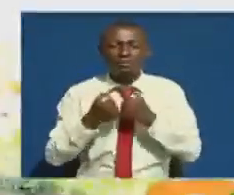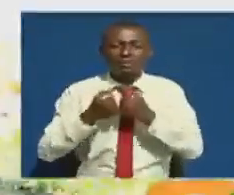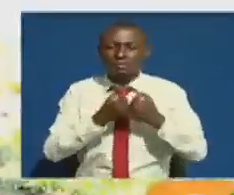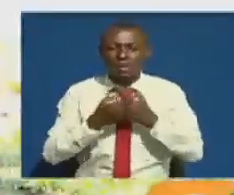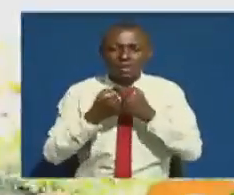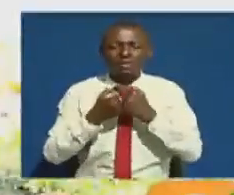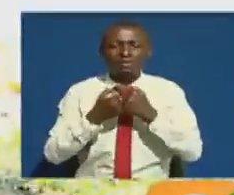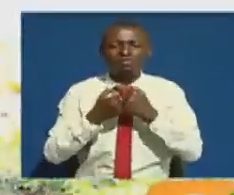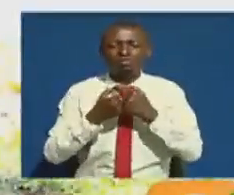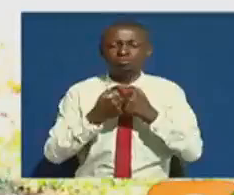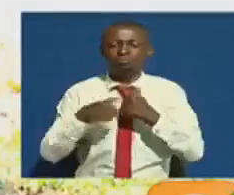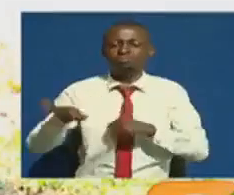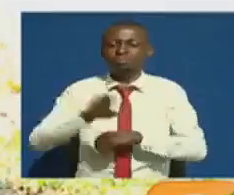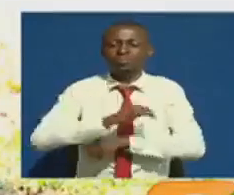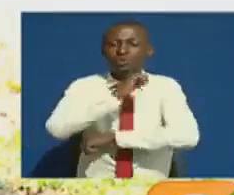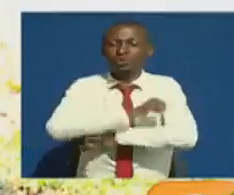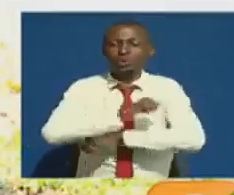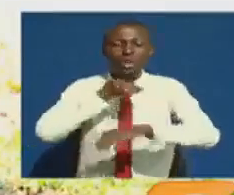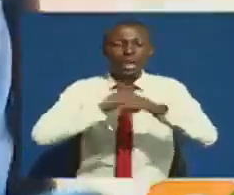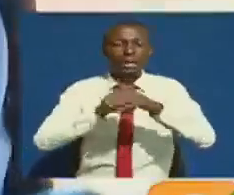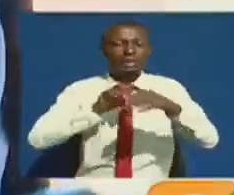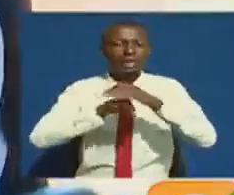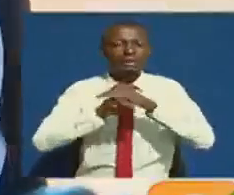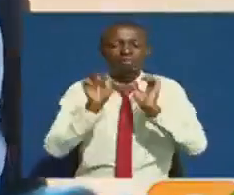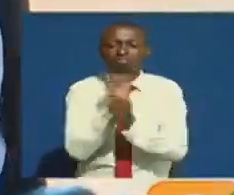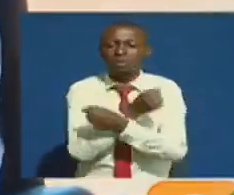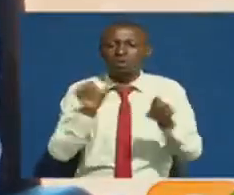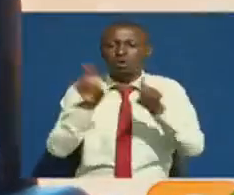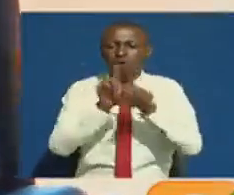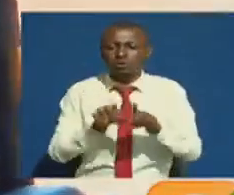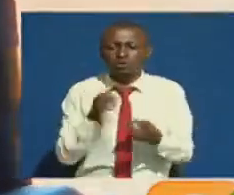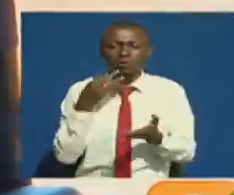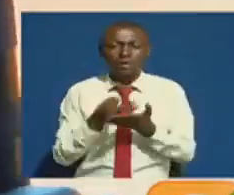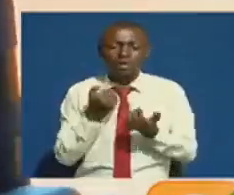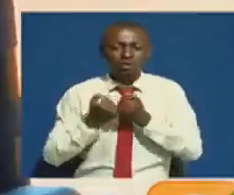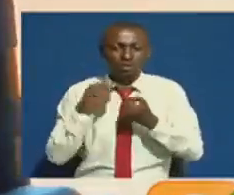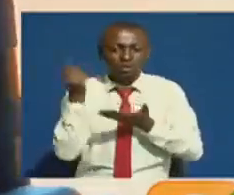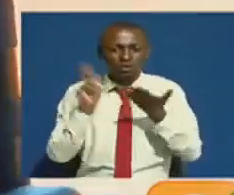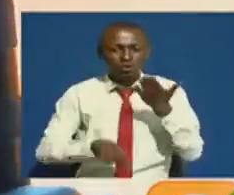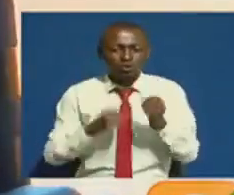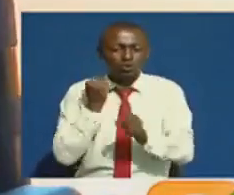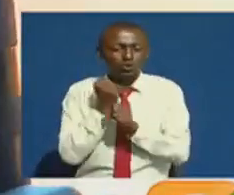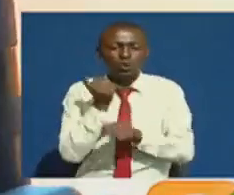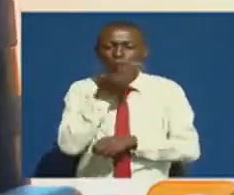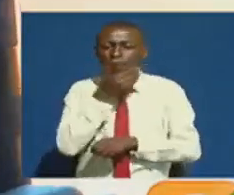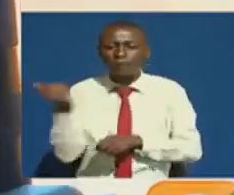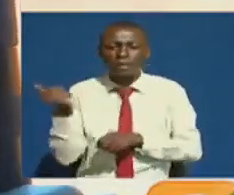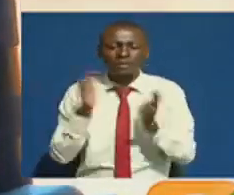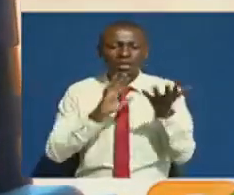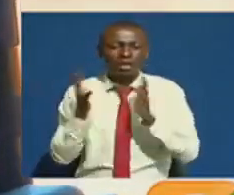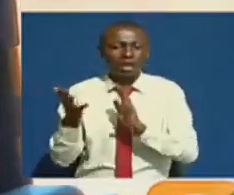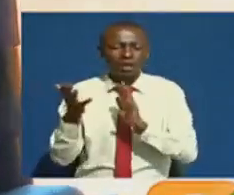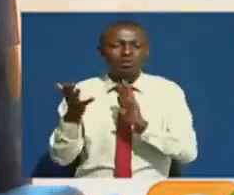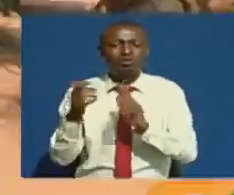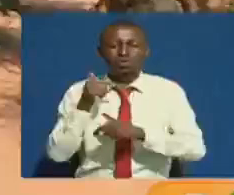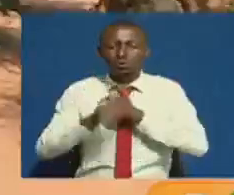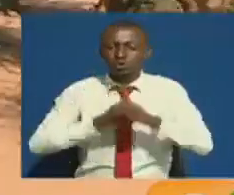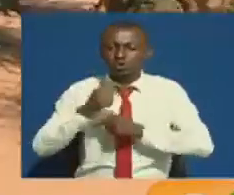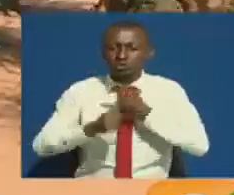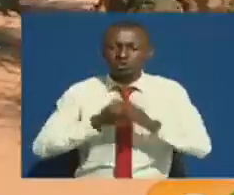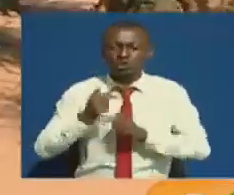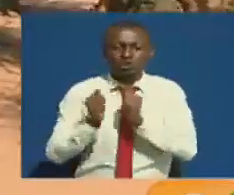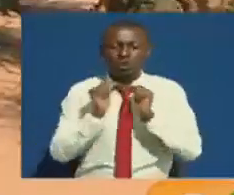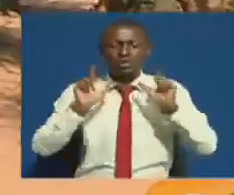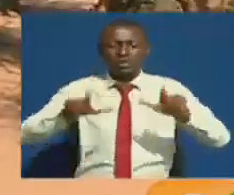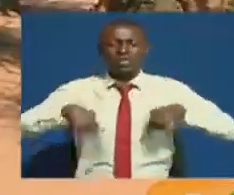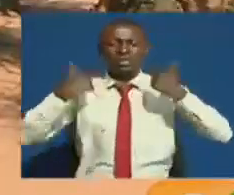physical access to schools and financial difficulties. She says she is doing the best with what life has dealt her. Ulinizuia